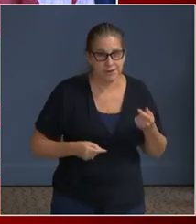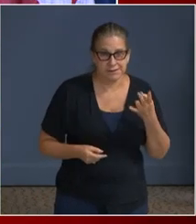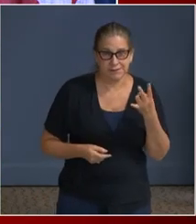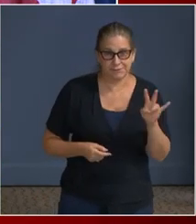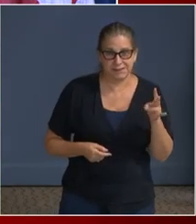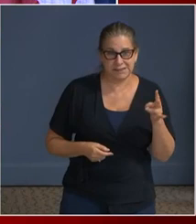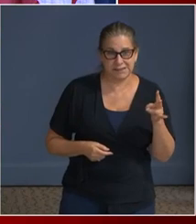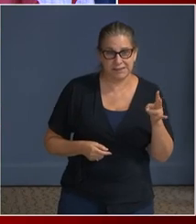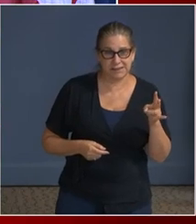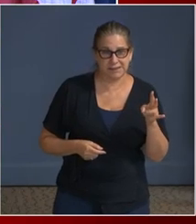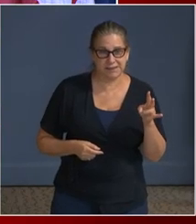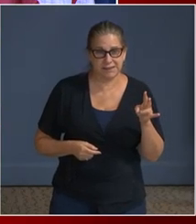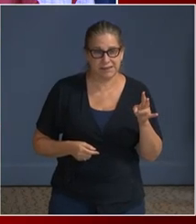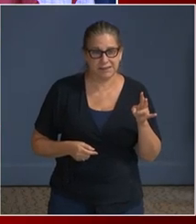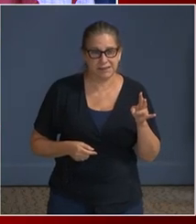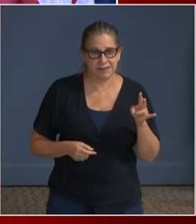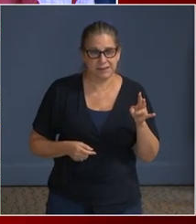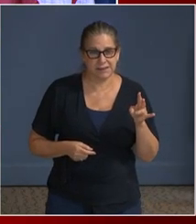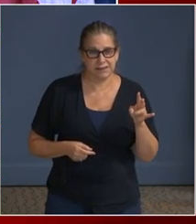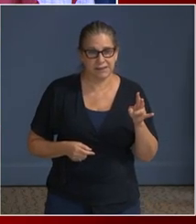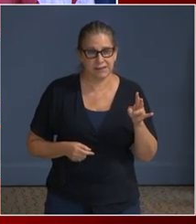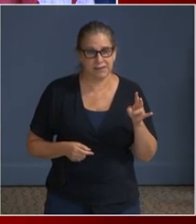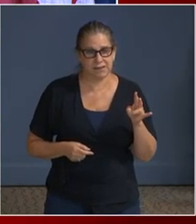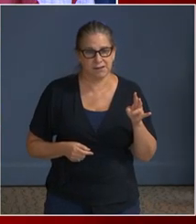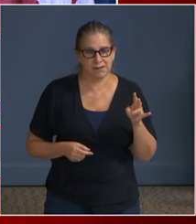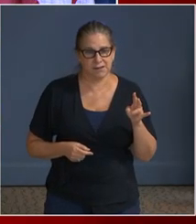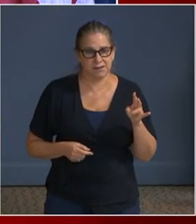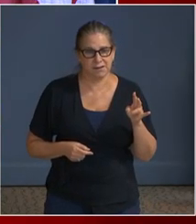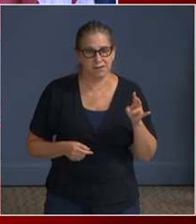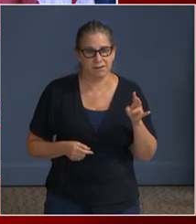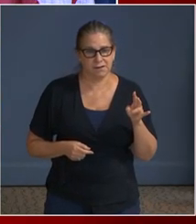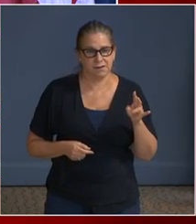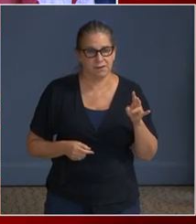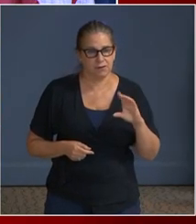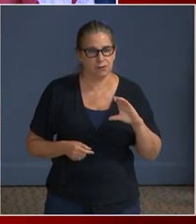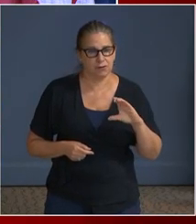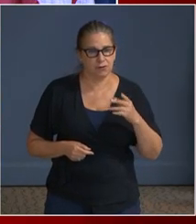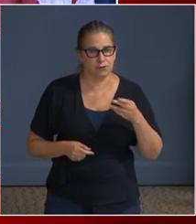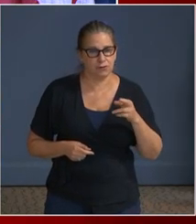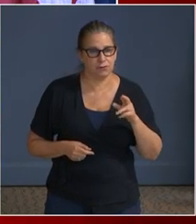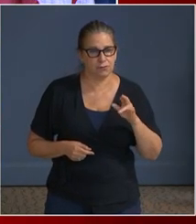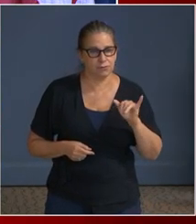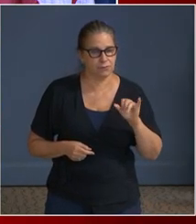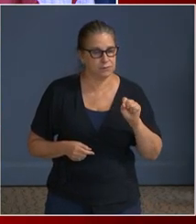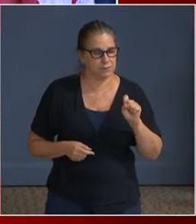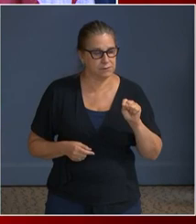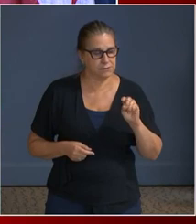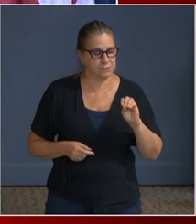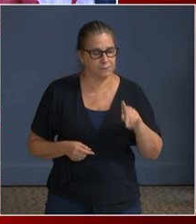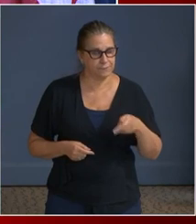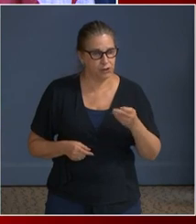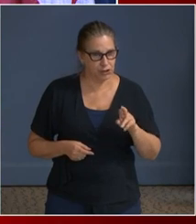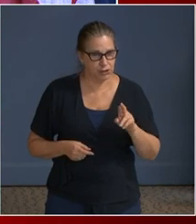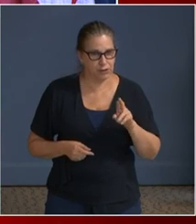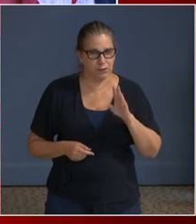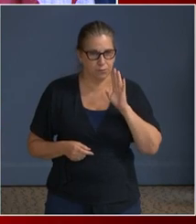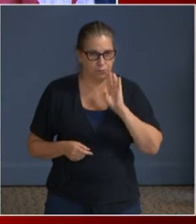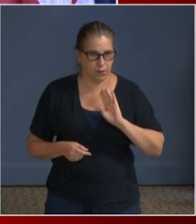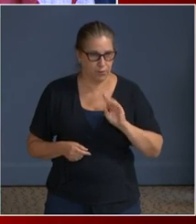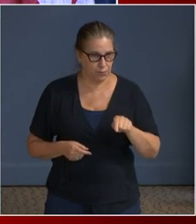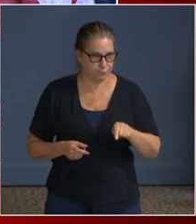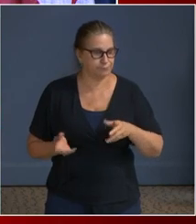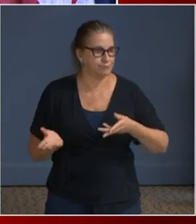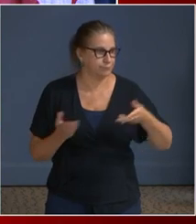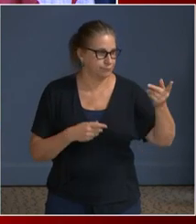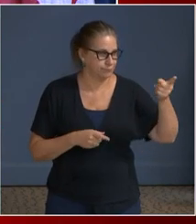Washington, D.C. Was taken to a local hospital where he was pronounced dead. I understand that Christopher is the